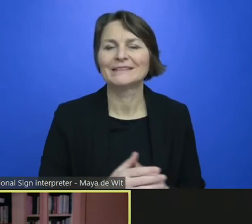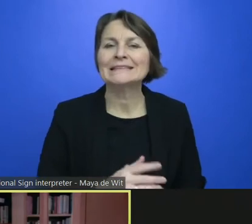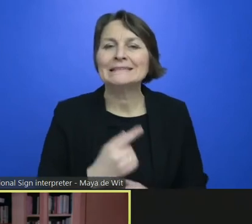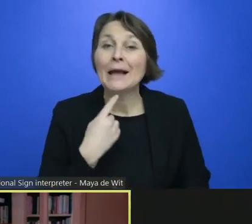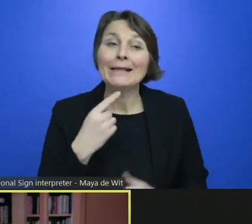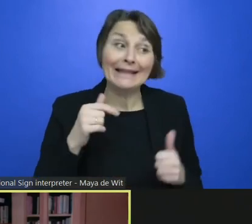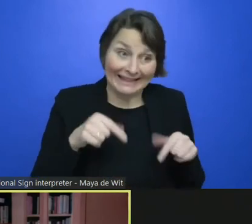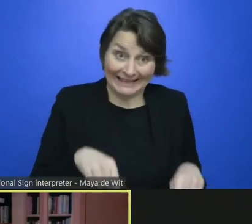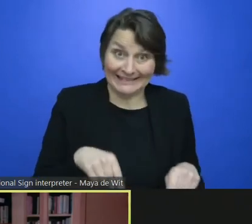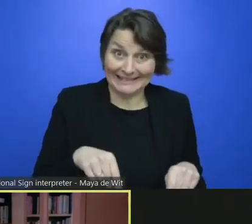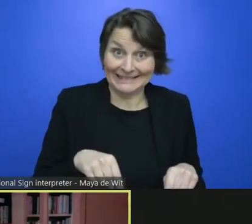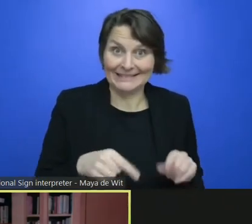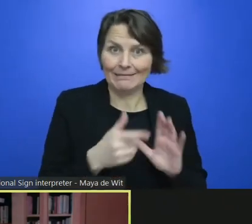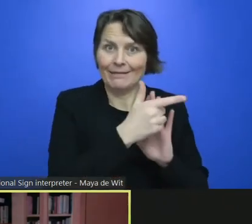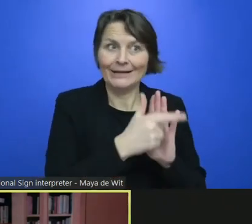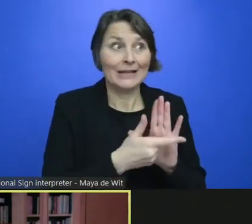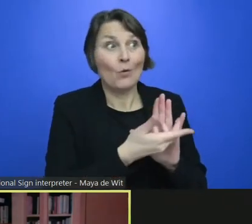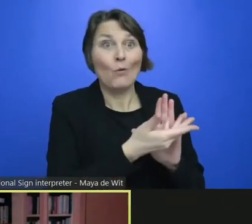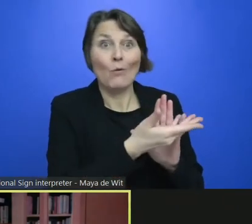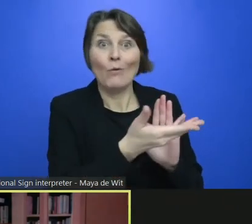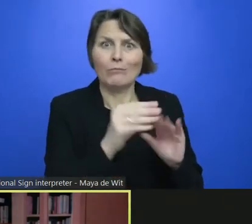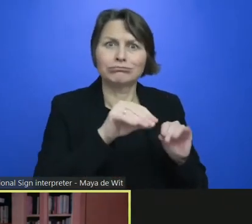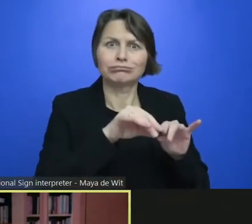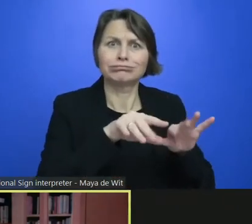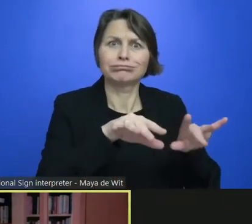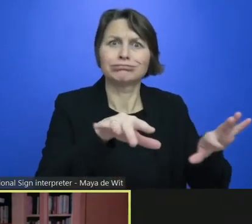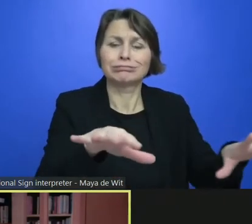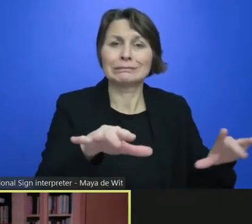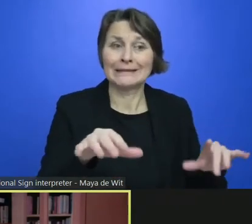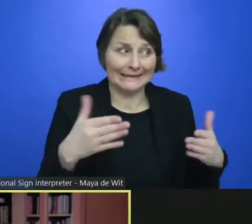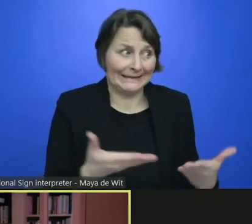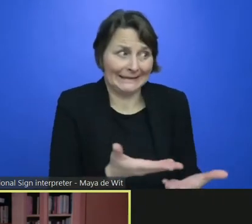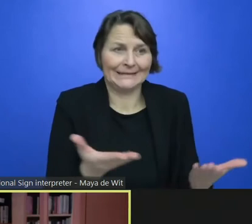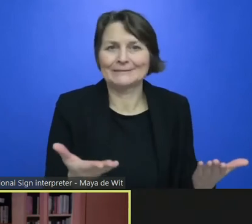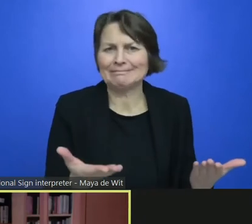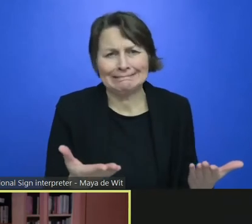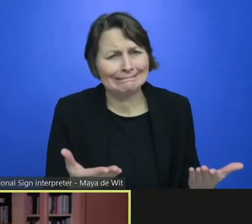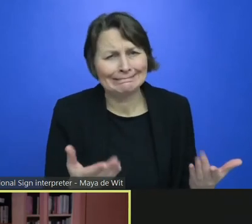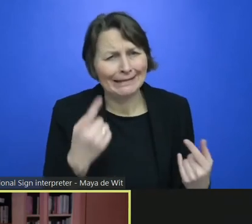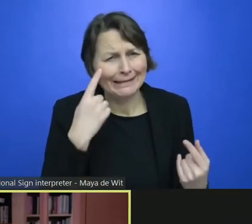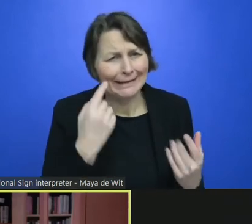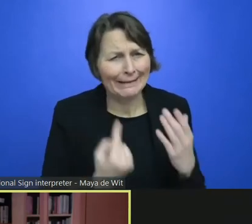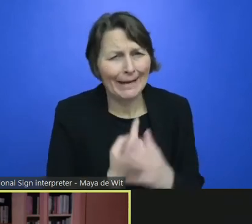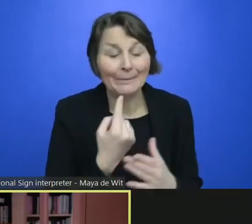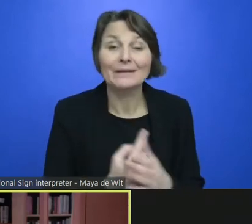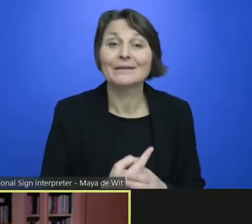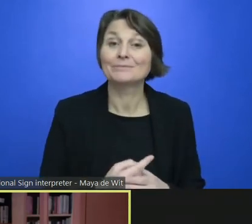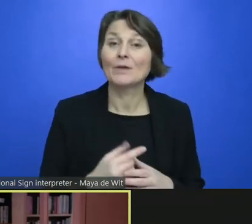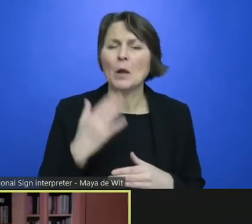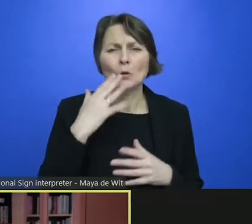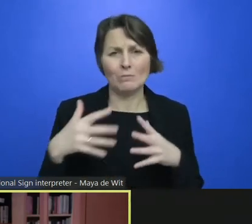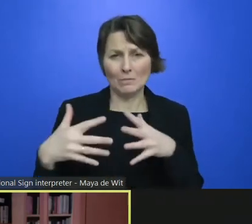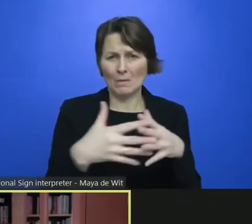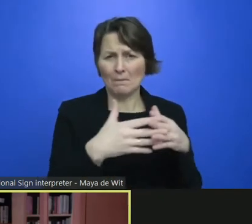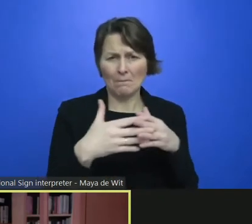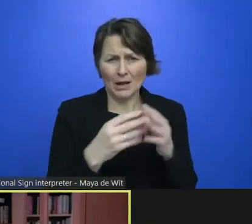of legislation usefully deployed here in the near future. I do think there are a lot of lawyers in America that are looking forward